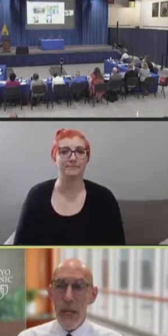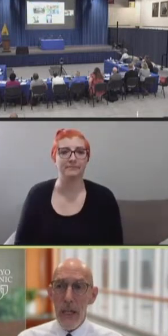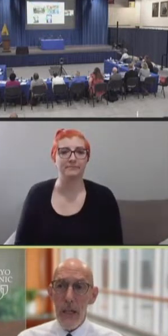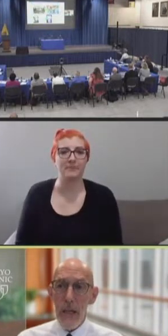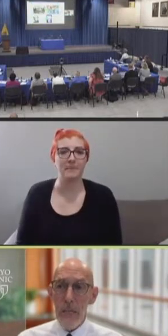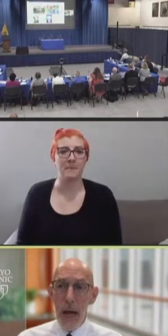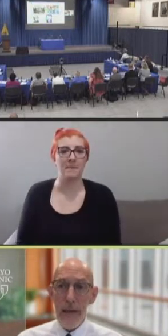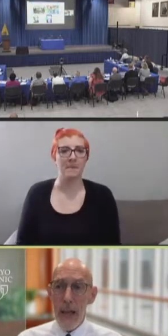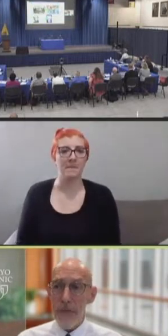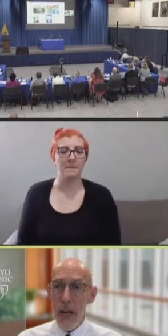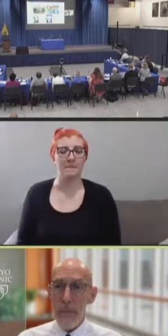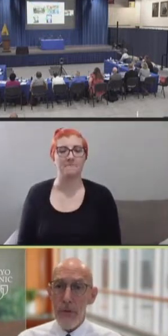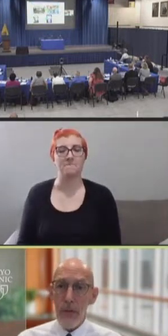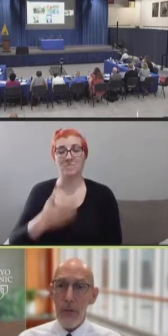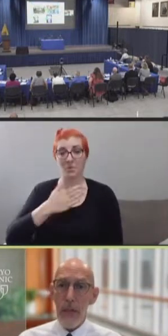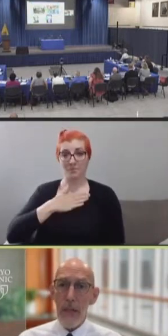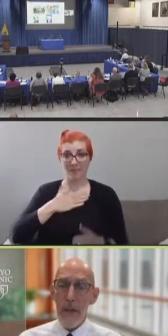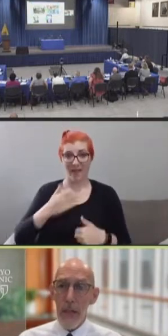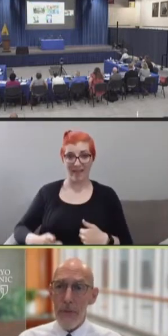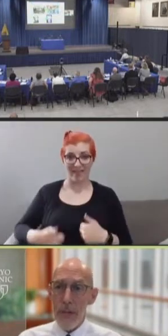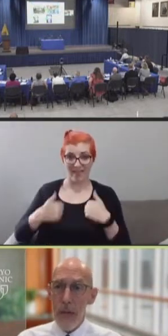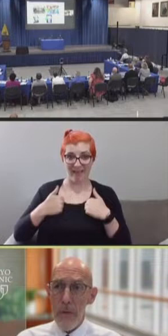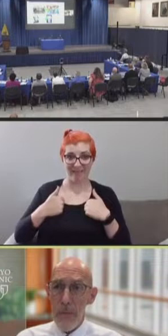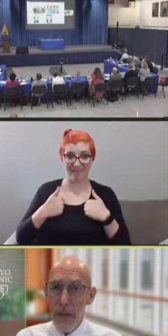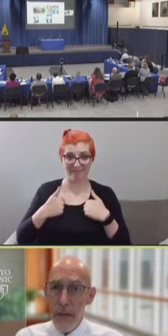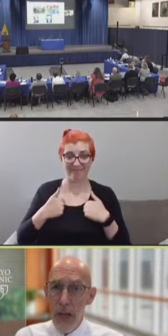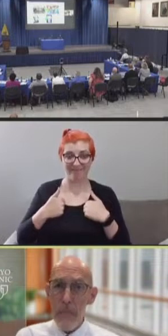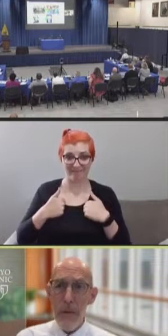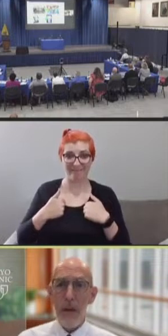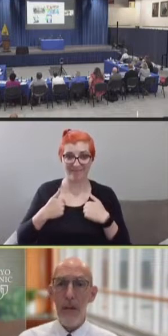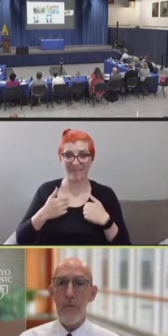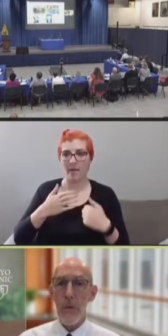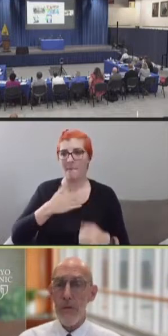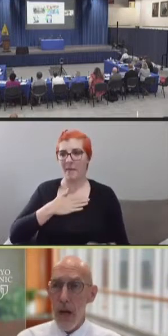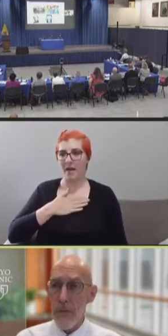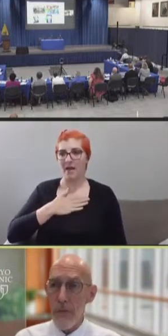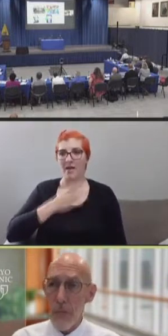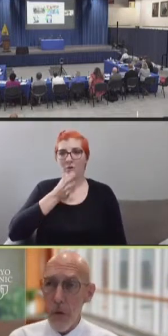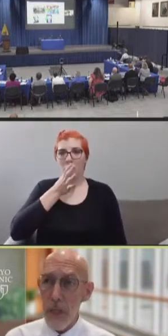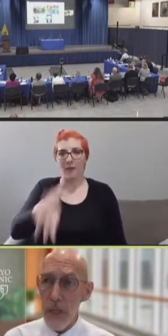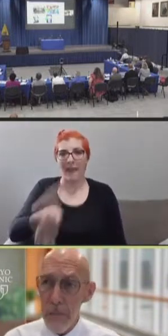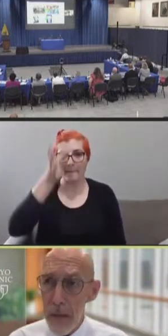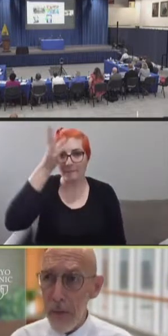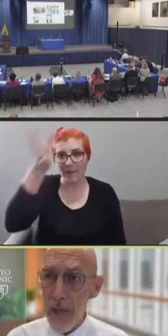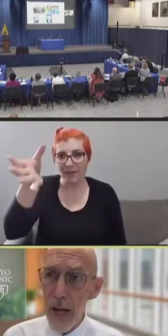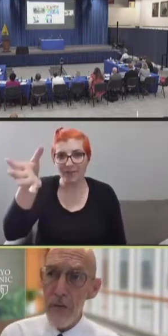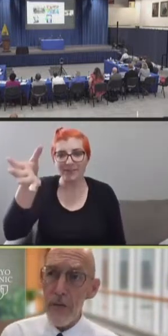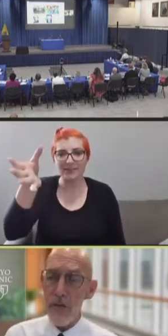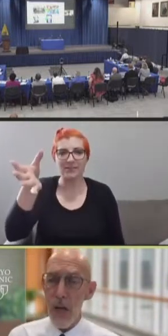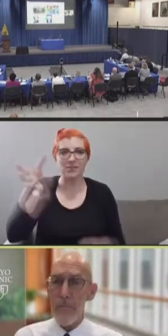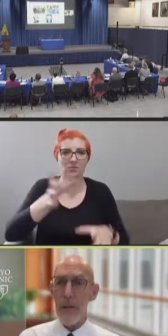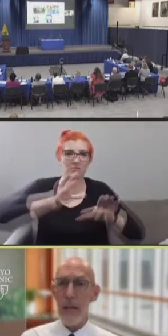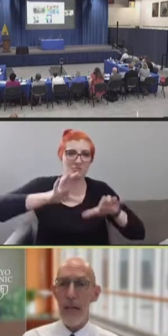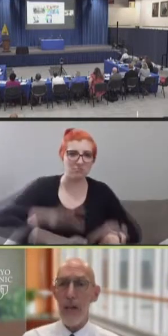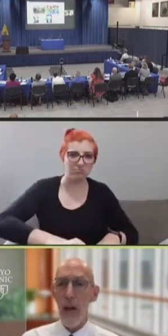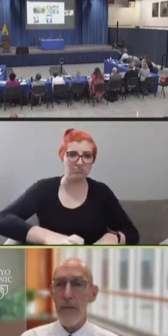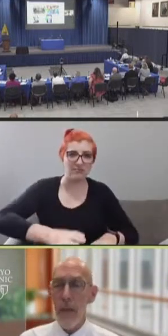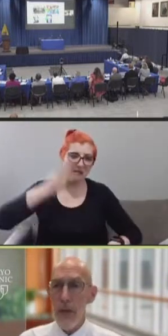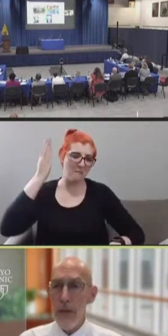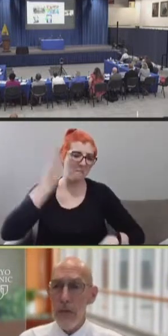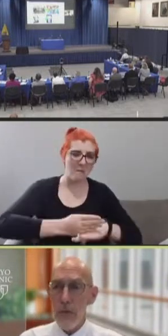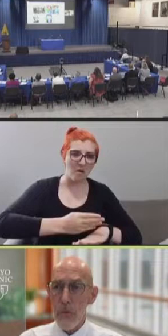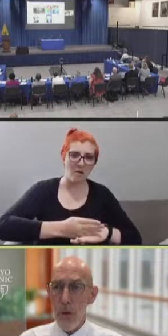So in my lifetime, certainly the lifetime of my grandparents, we've gone from holding people down to chop their leg